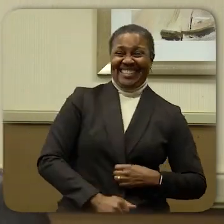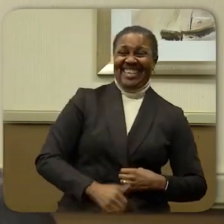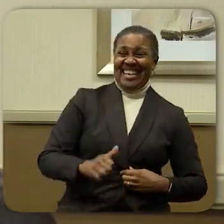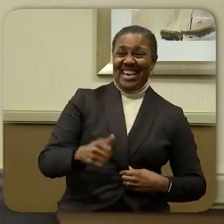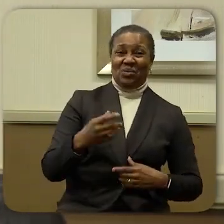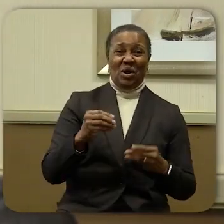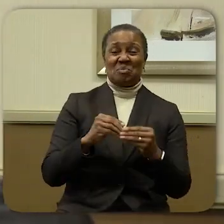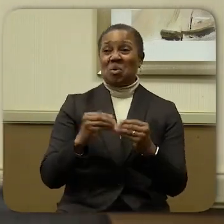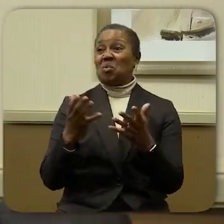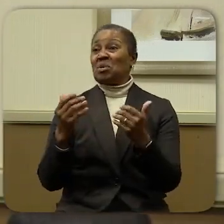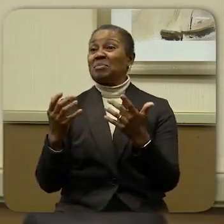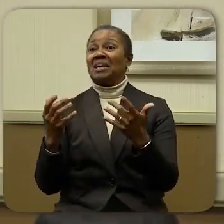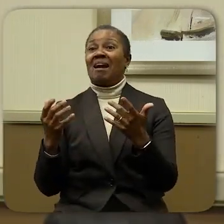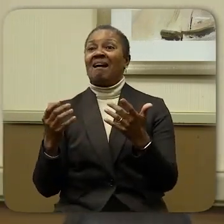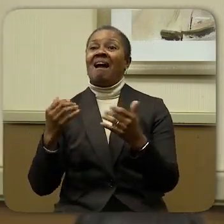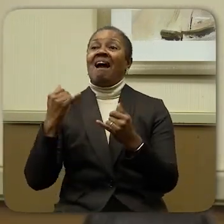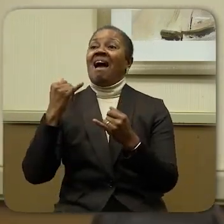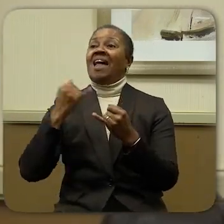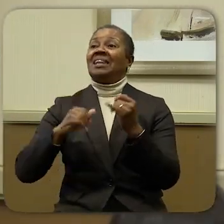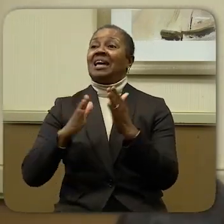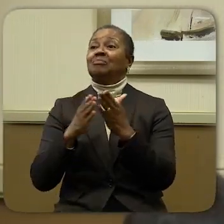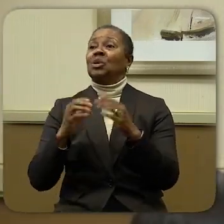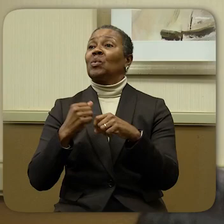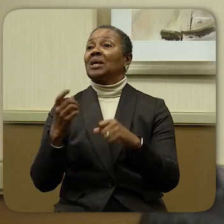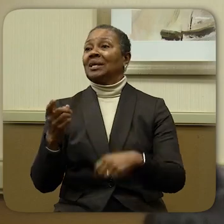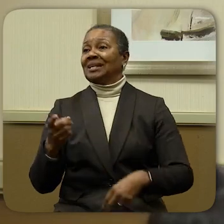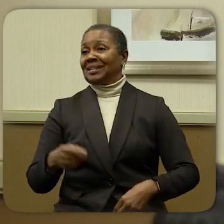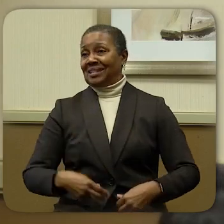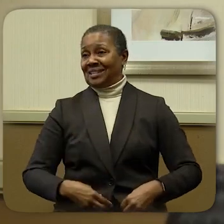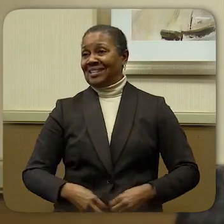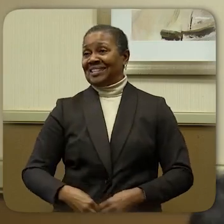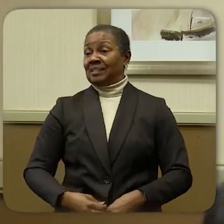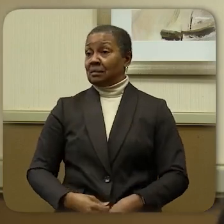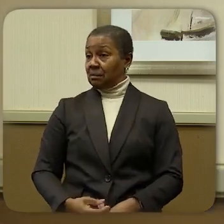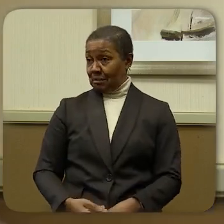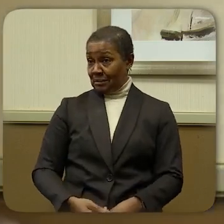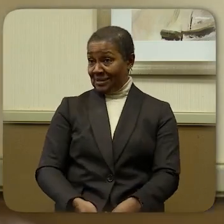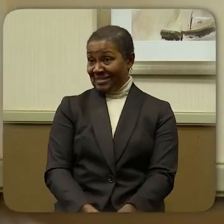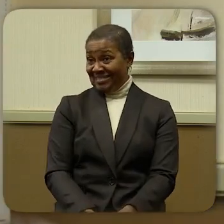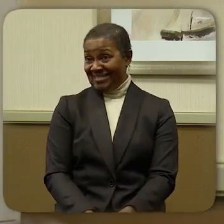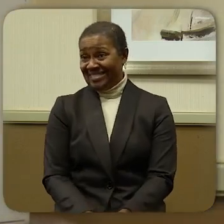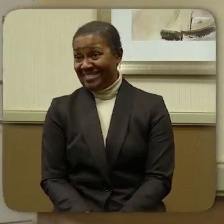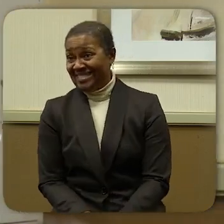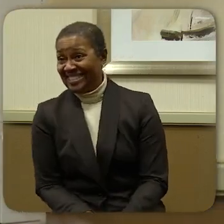Anyone else want to be our last book winner and want to share what you're going to do in your classroom?